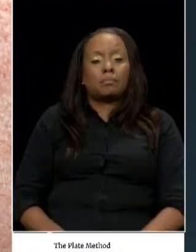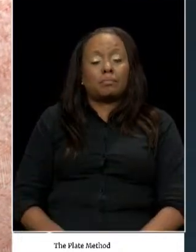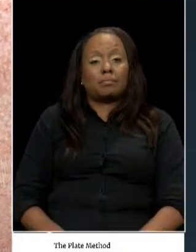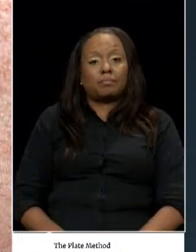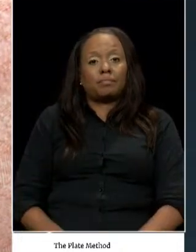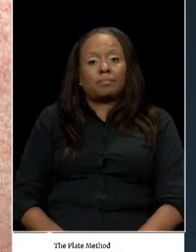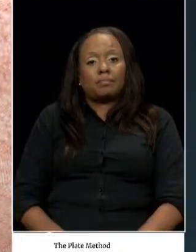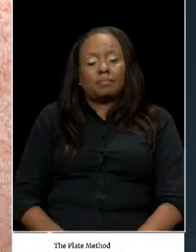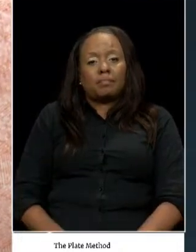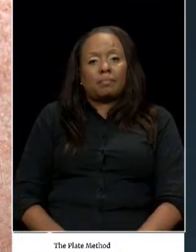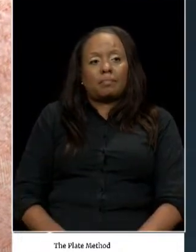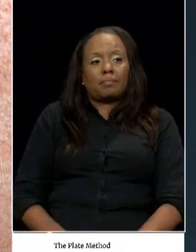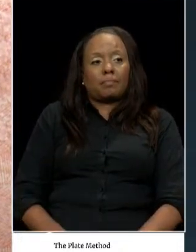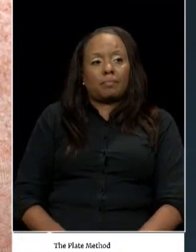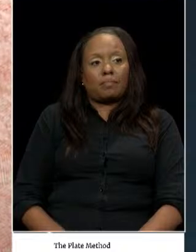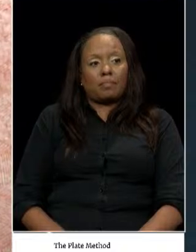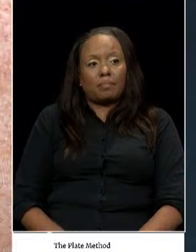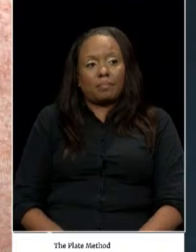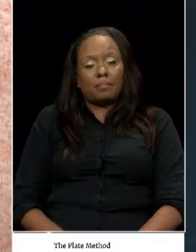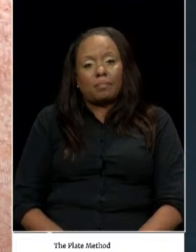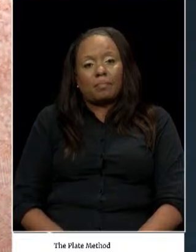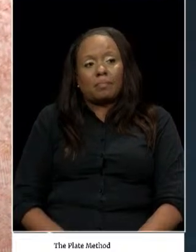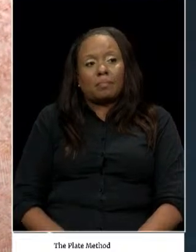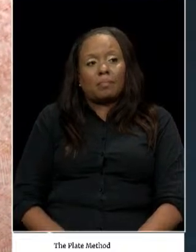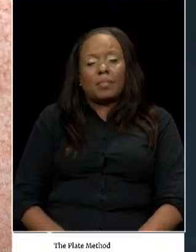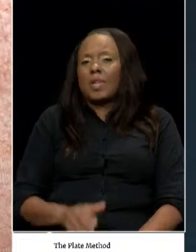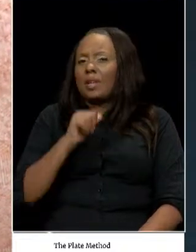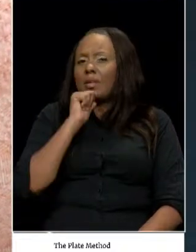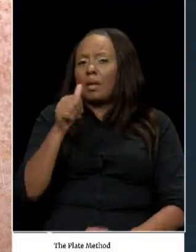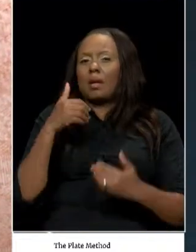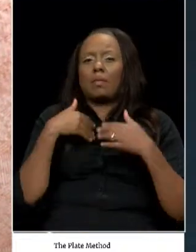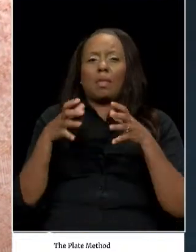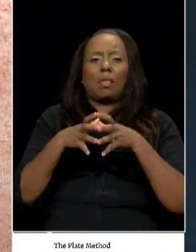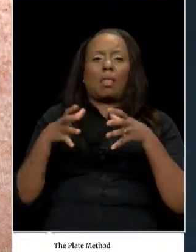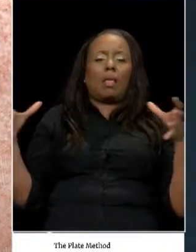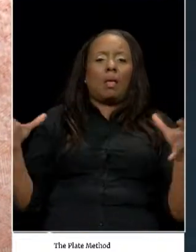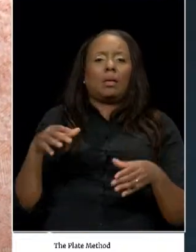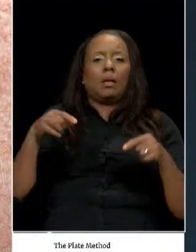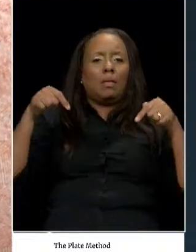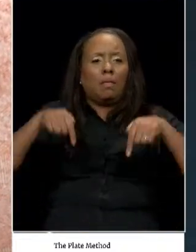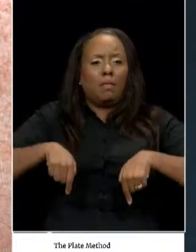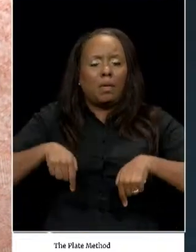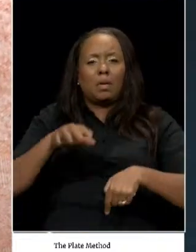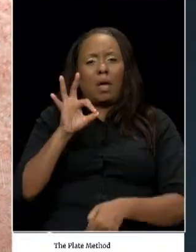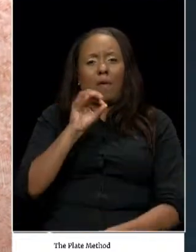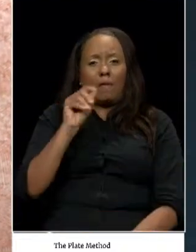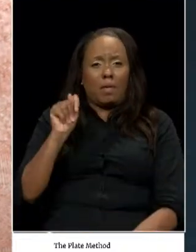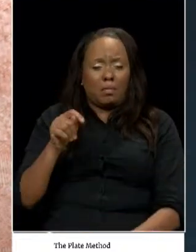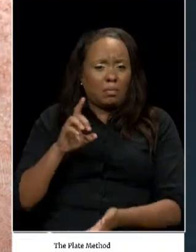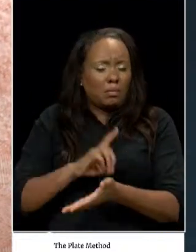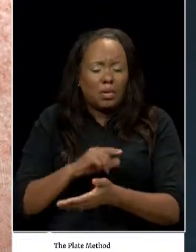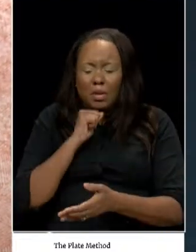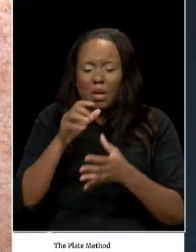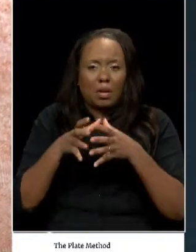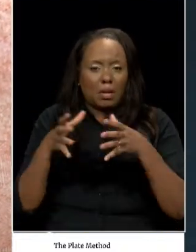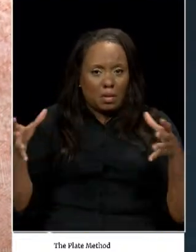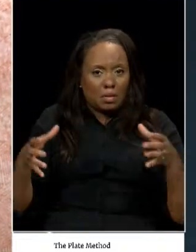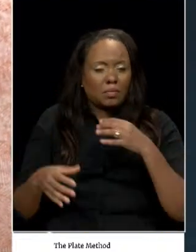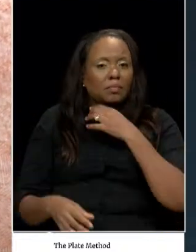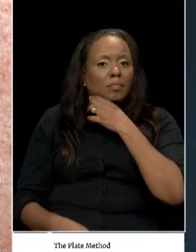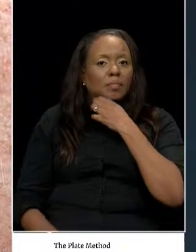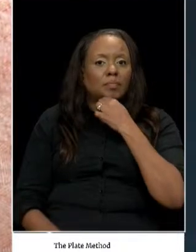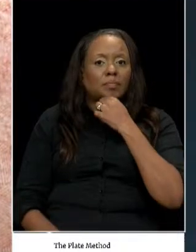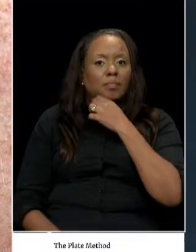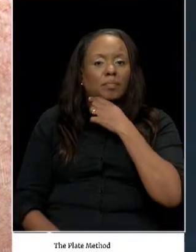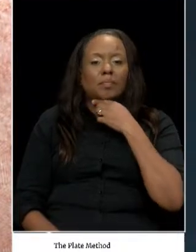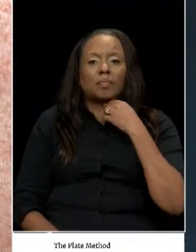are far and few in between in Barbados, and I it is not something that